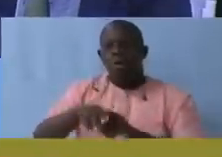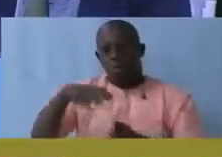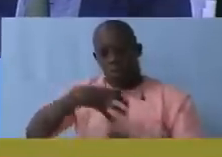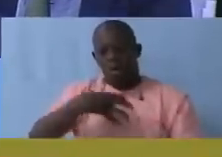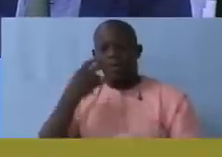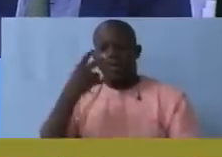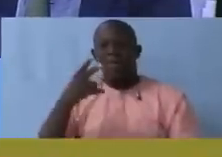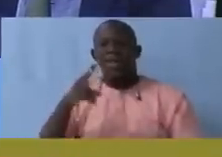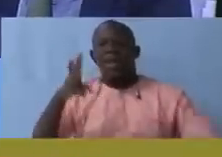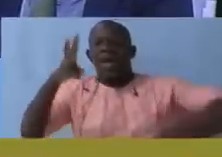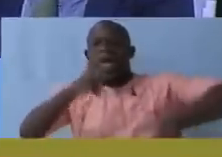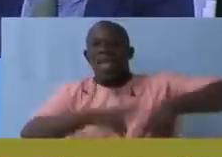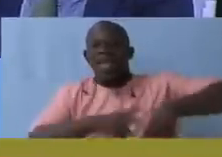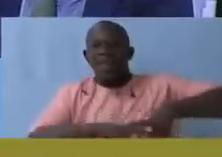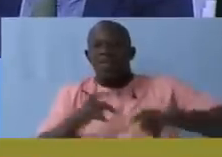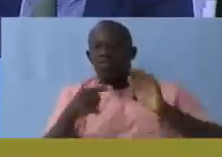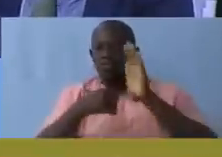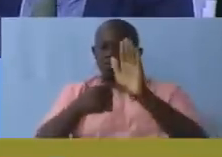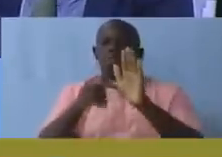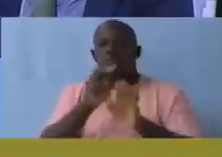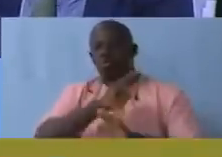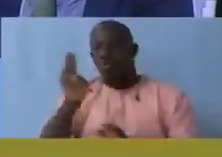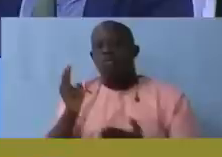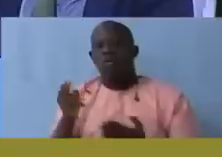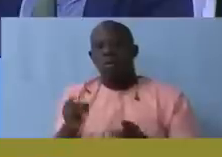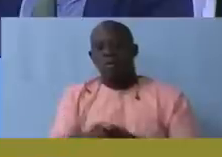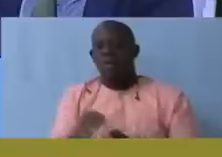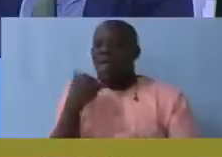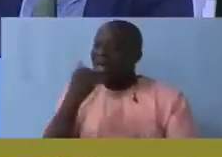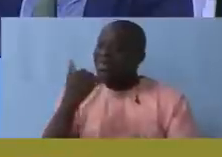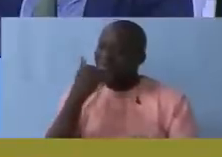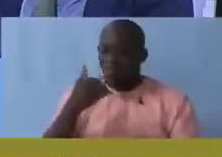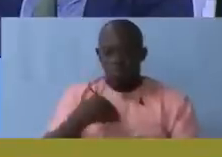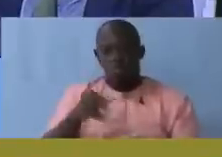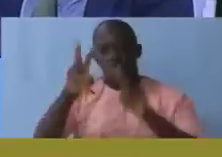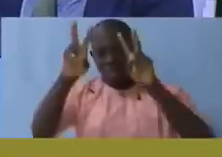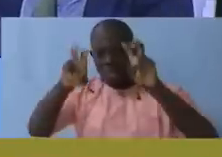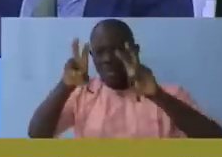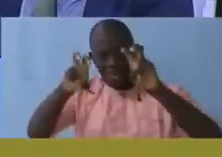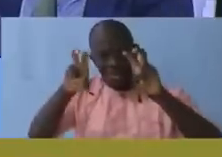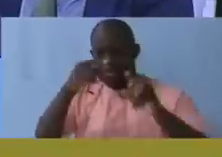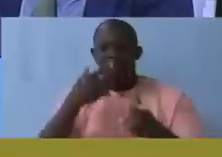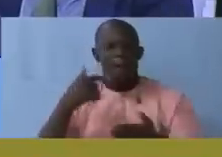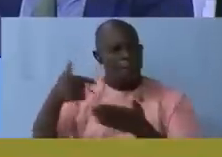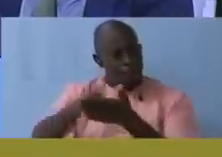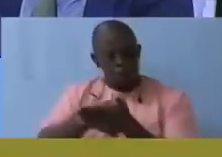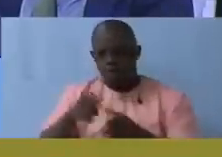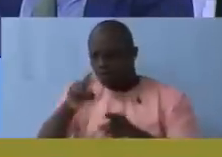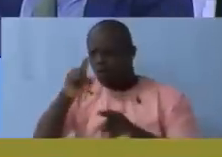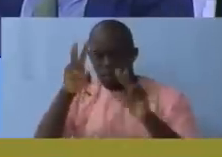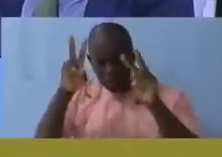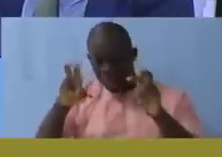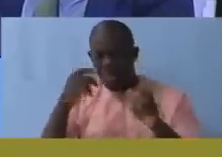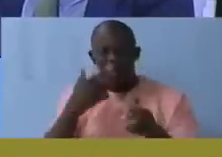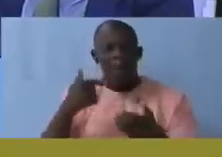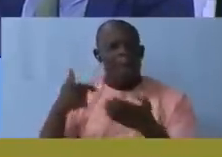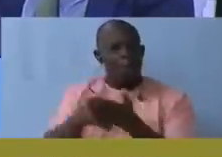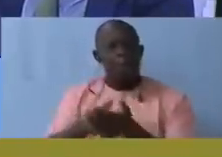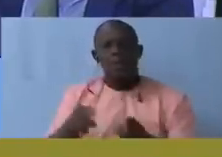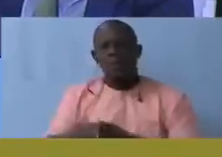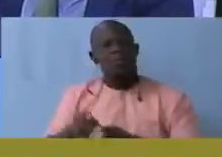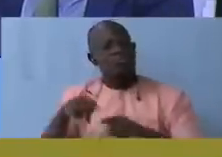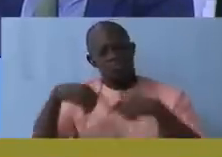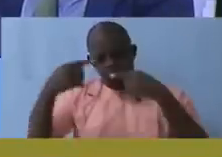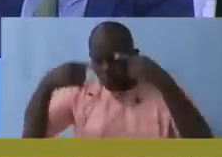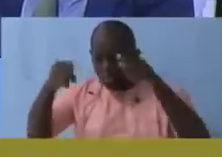me, could you retest this sample whether they are negative? Could you retest this sample? Well, he was constantly also giving them his